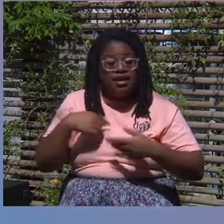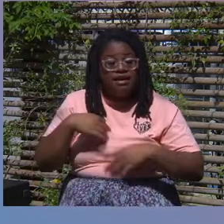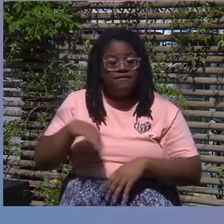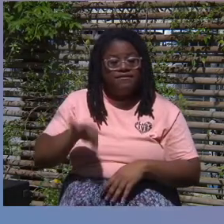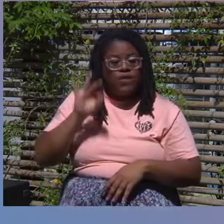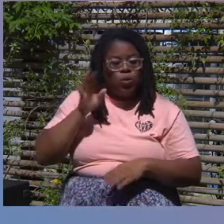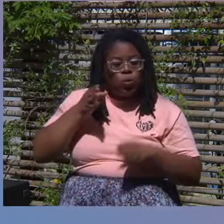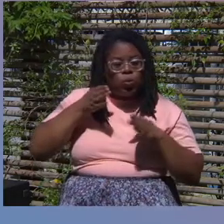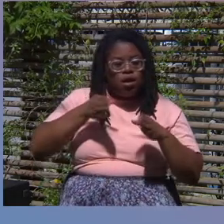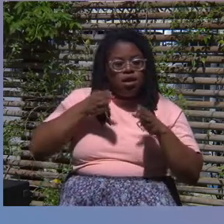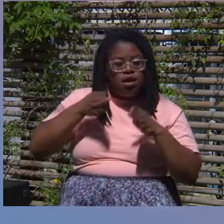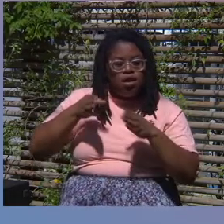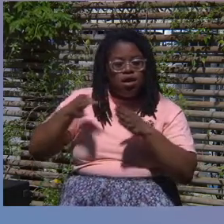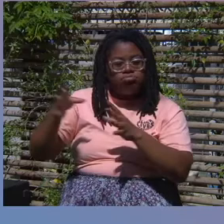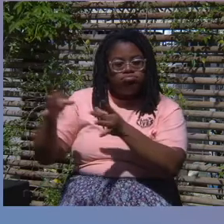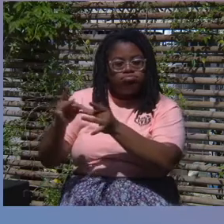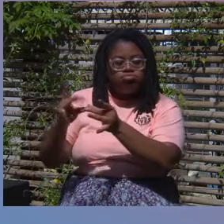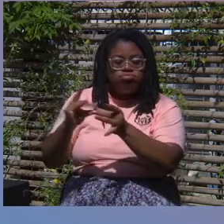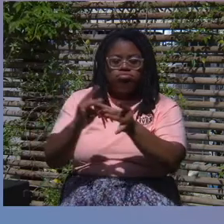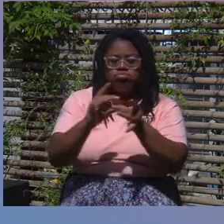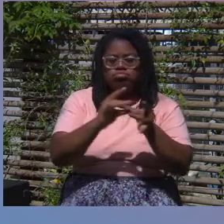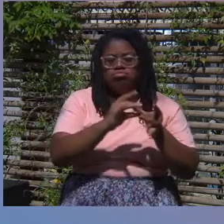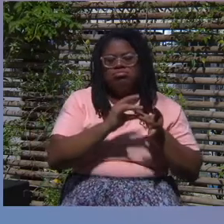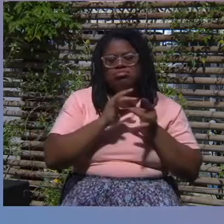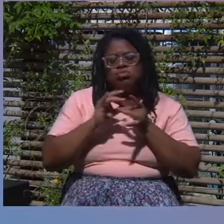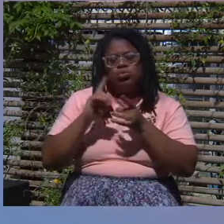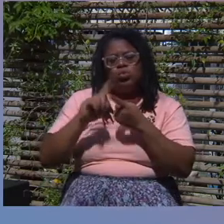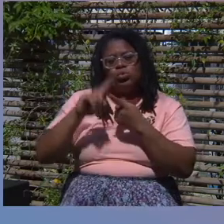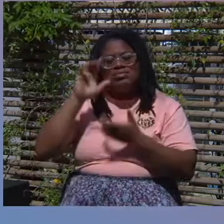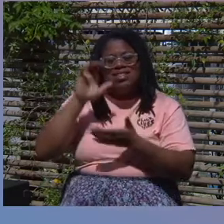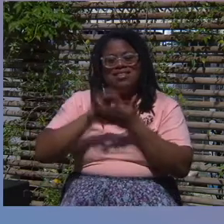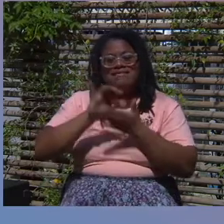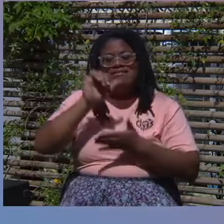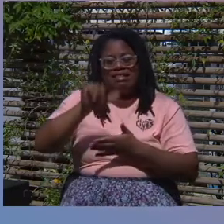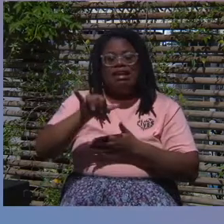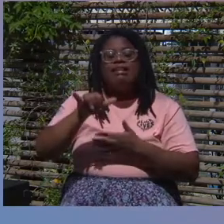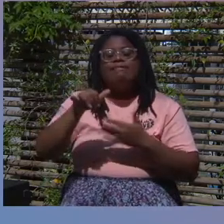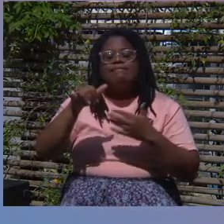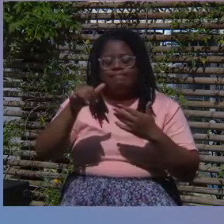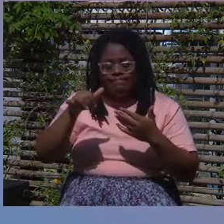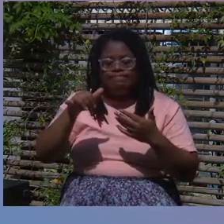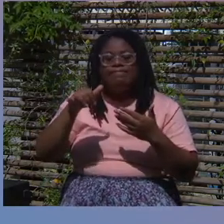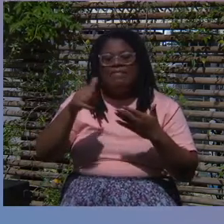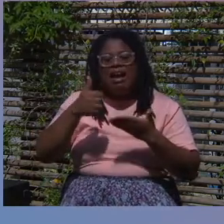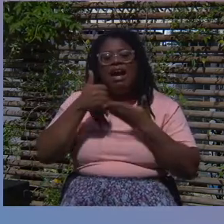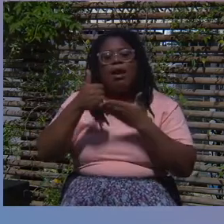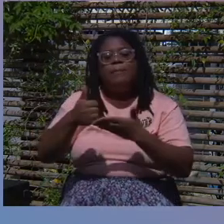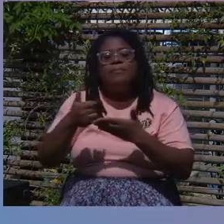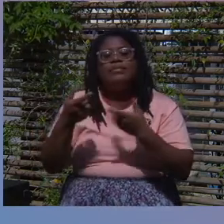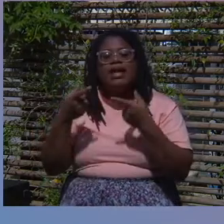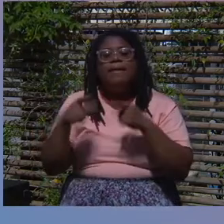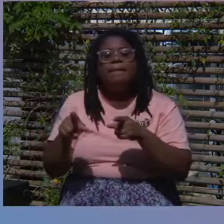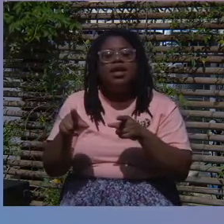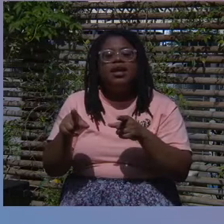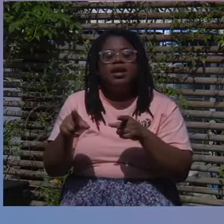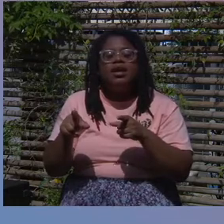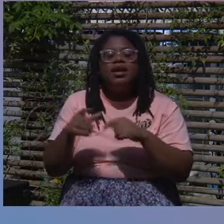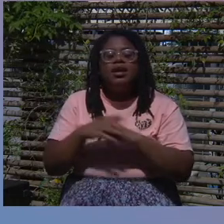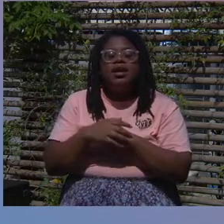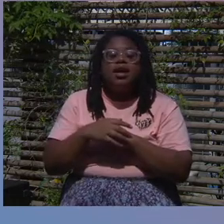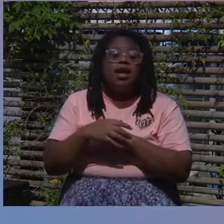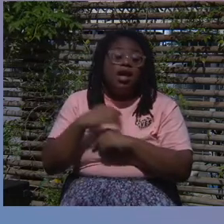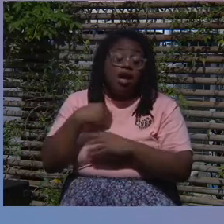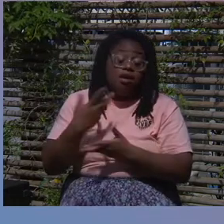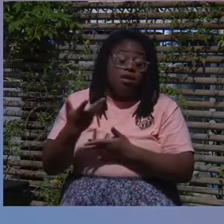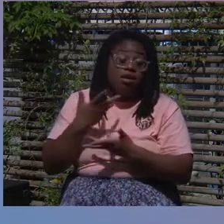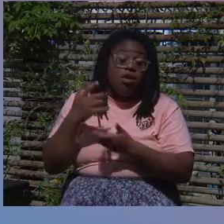found ways to connect them to believe that there was some help coming for them somewhere. And I started